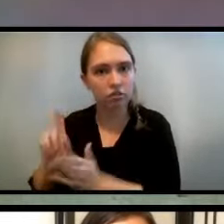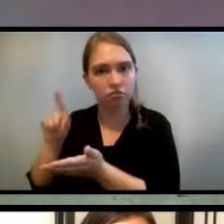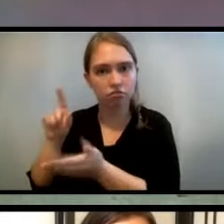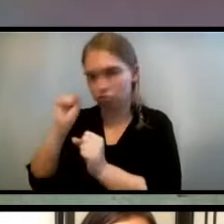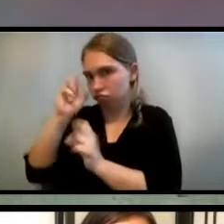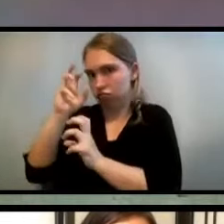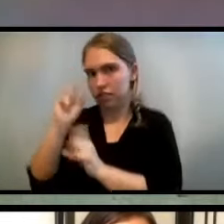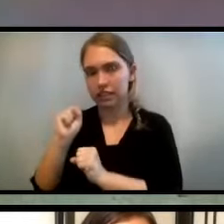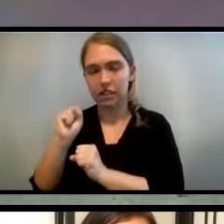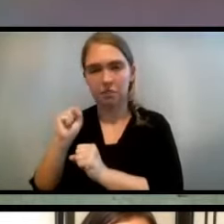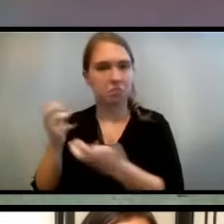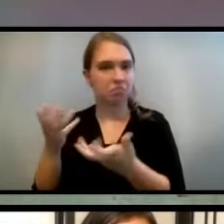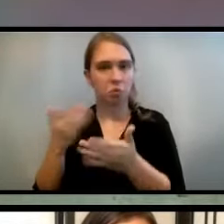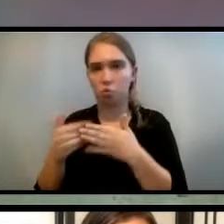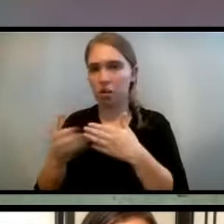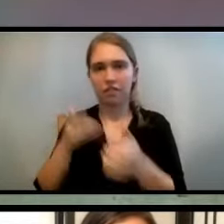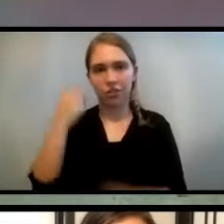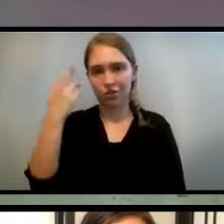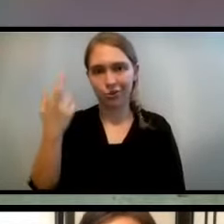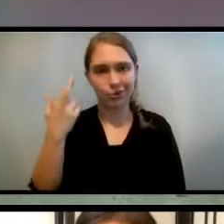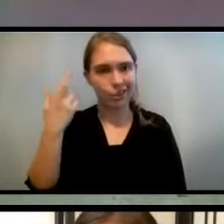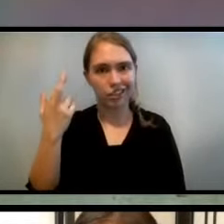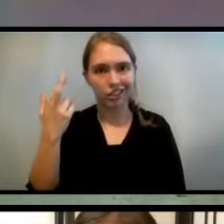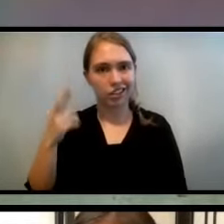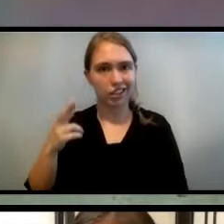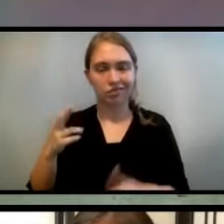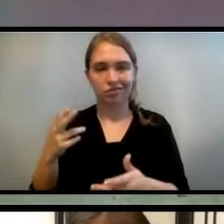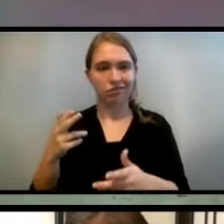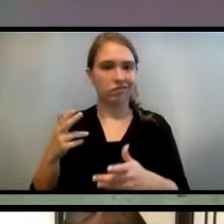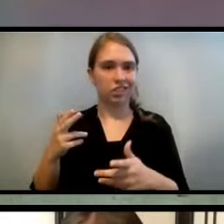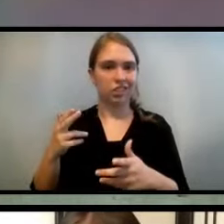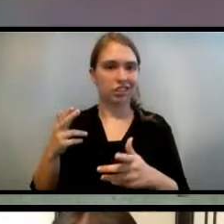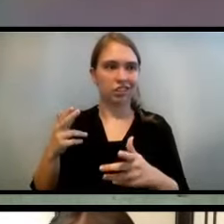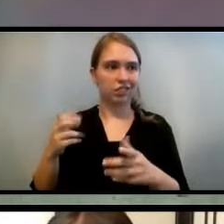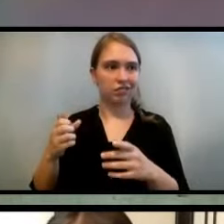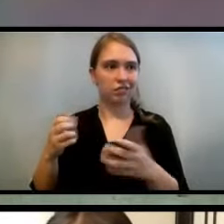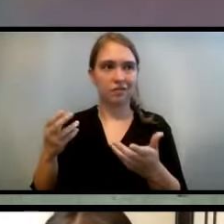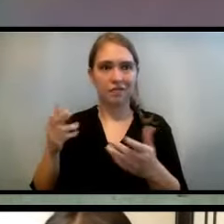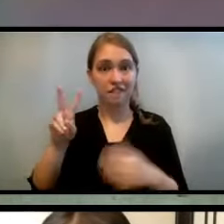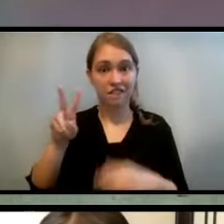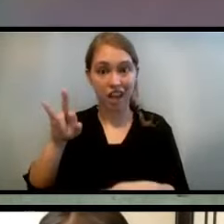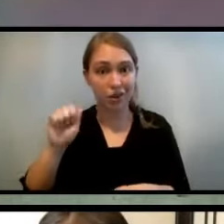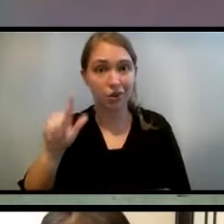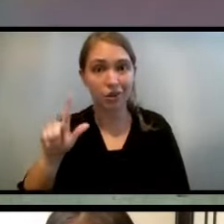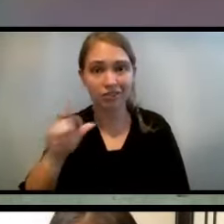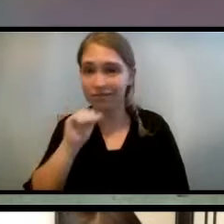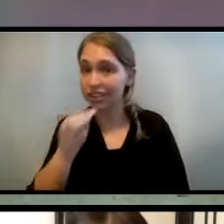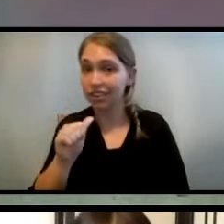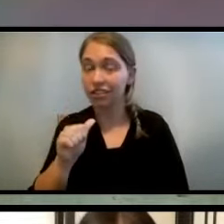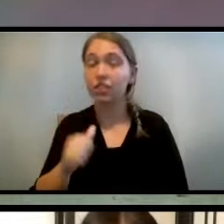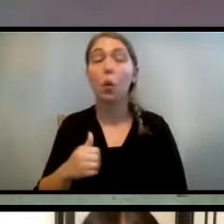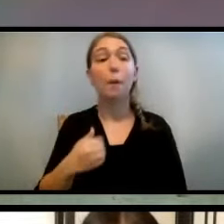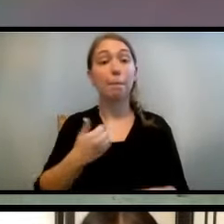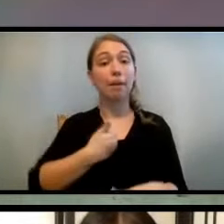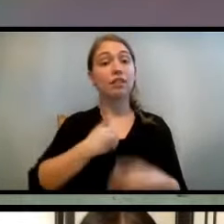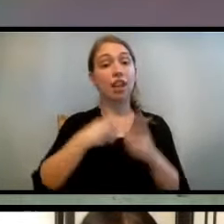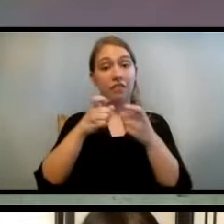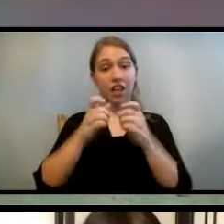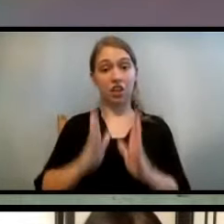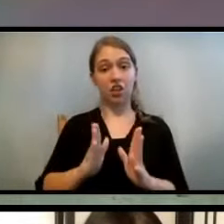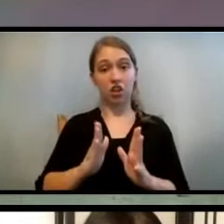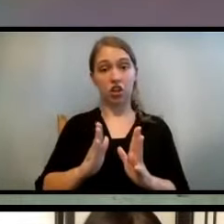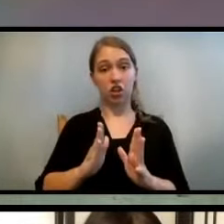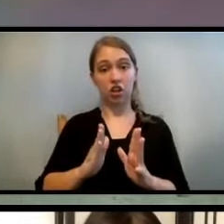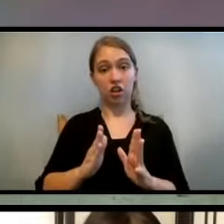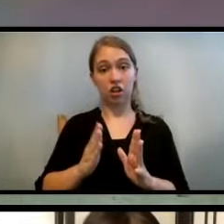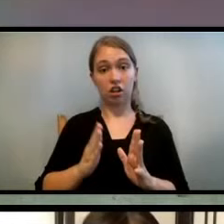but for whatever reason, they didn't go viral. So as an editor, all I can do is get really excited about all